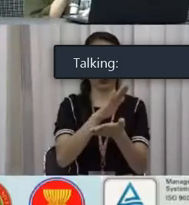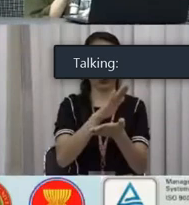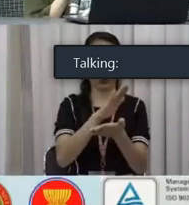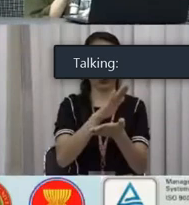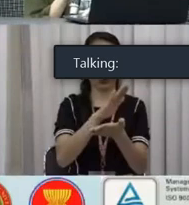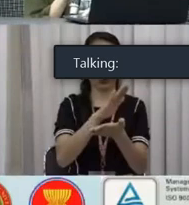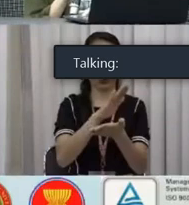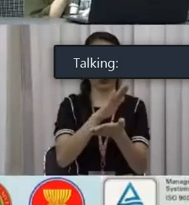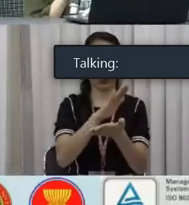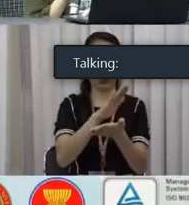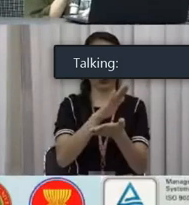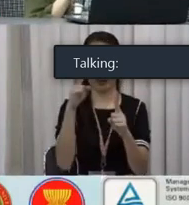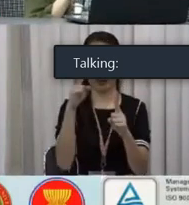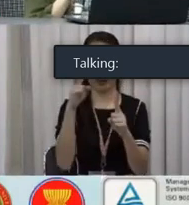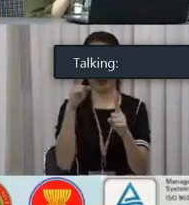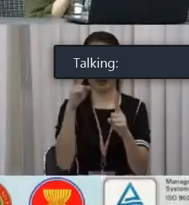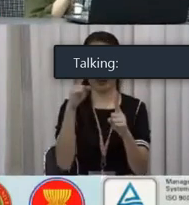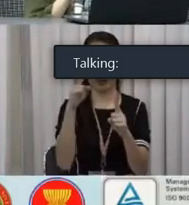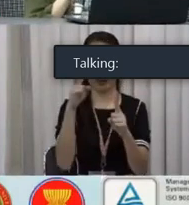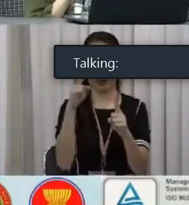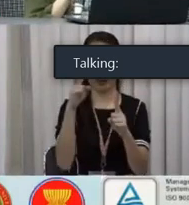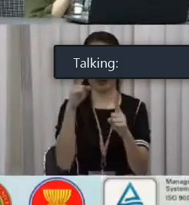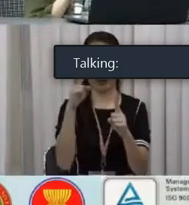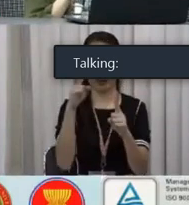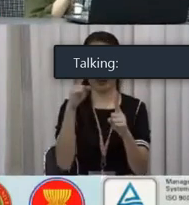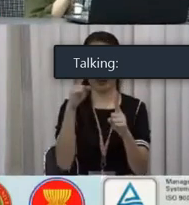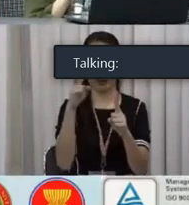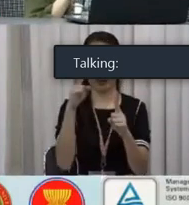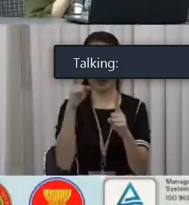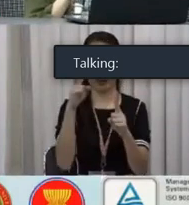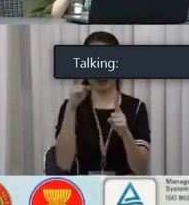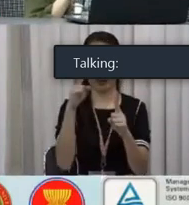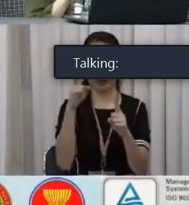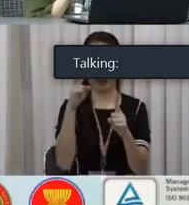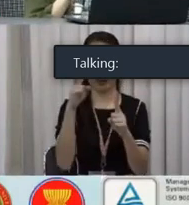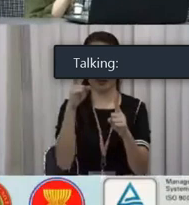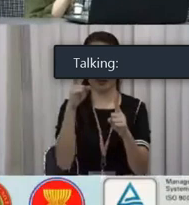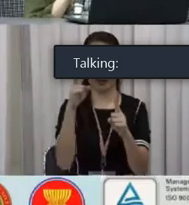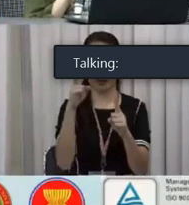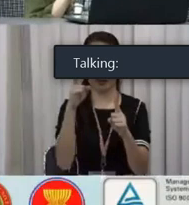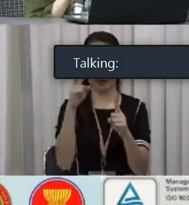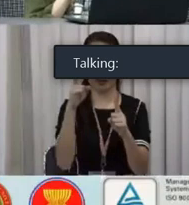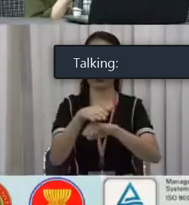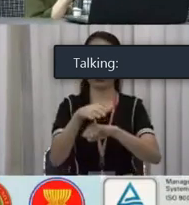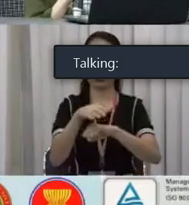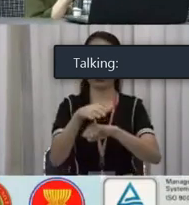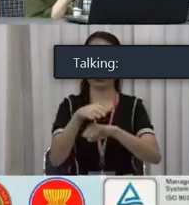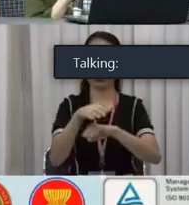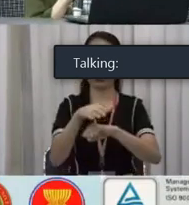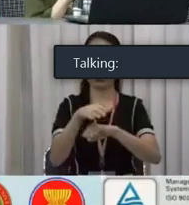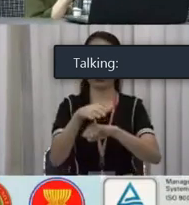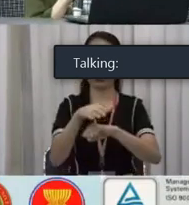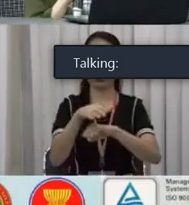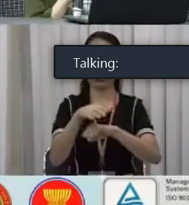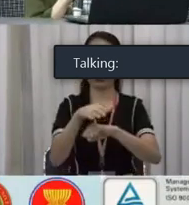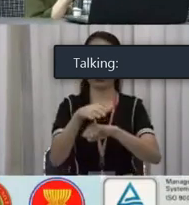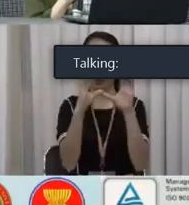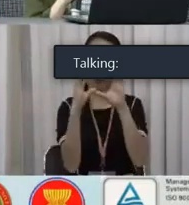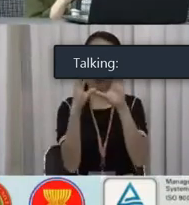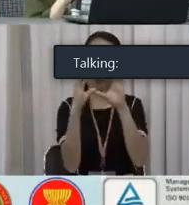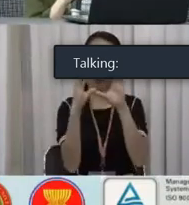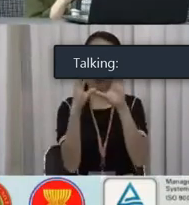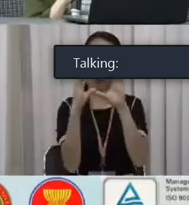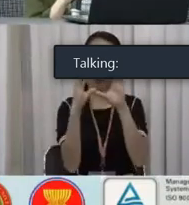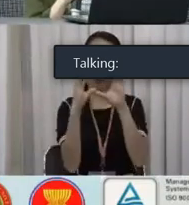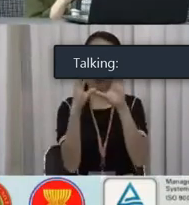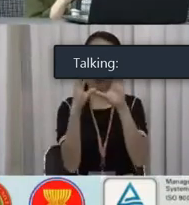Third, we have the special recruitment activity. So same rin siya sa in-campus, no? But ang kanisiya,